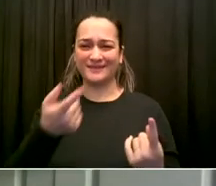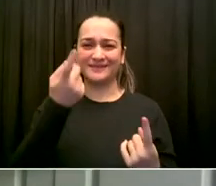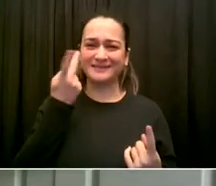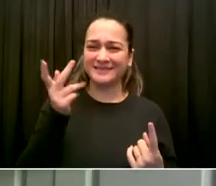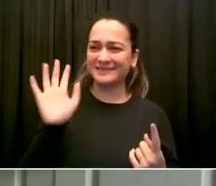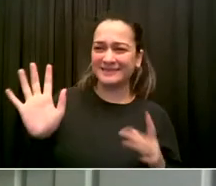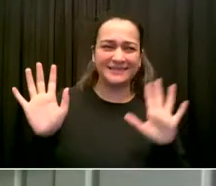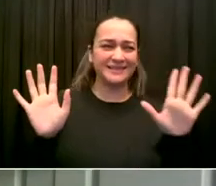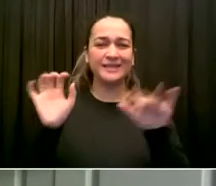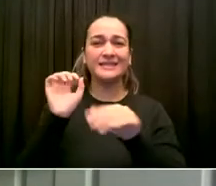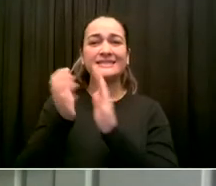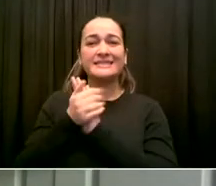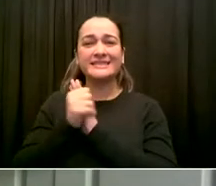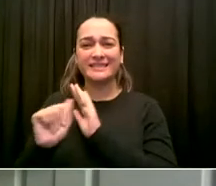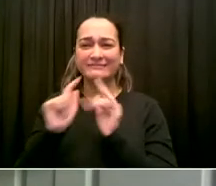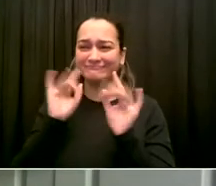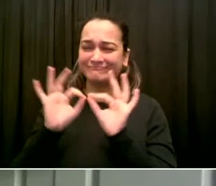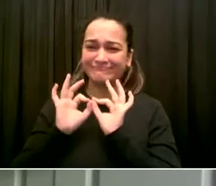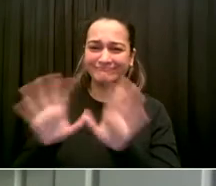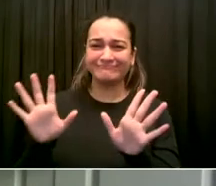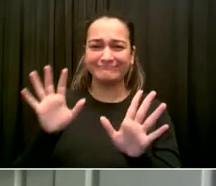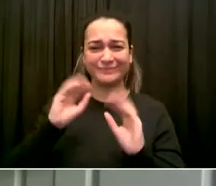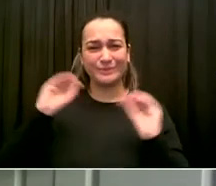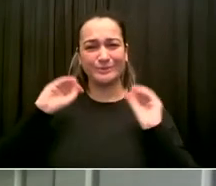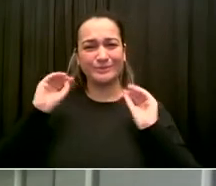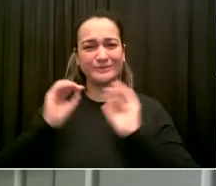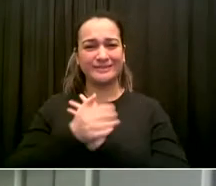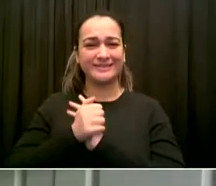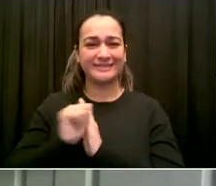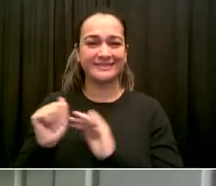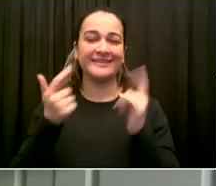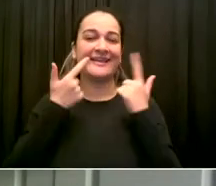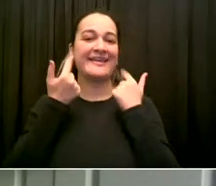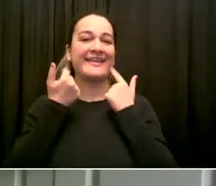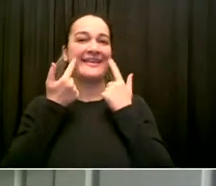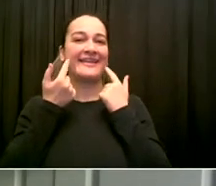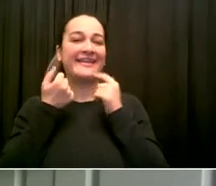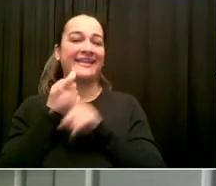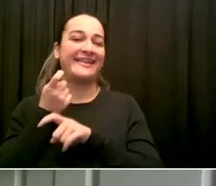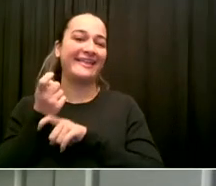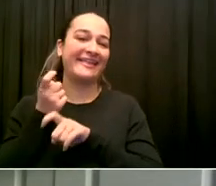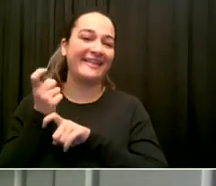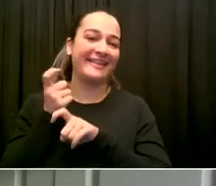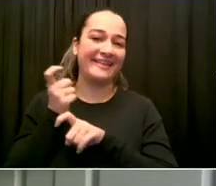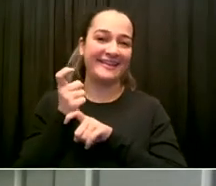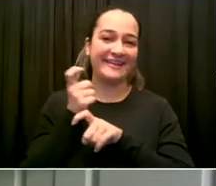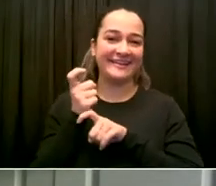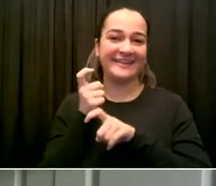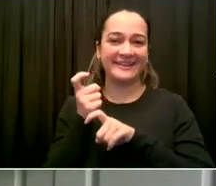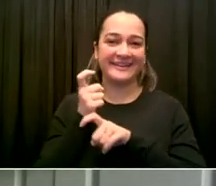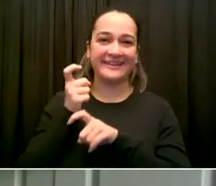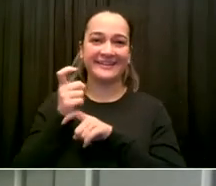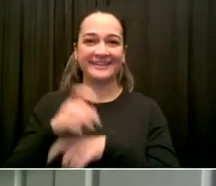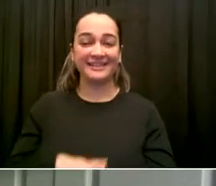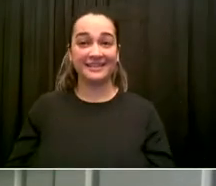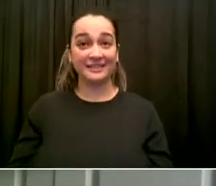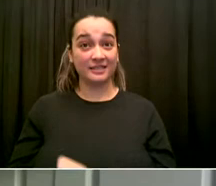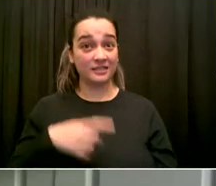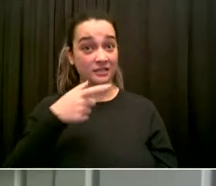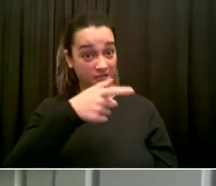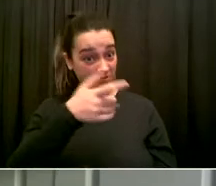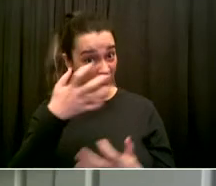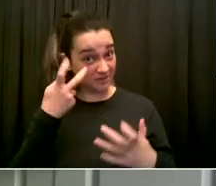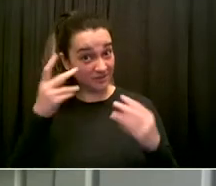that personally. If you want to see pitchers hit, go to YouTube, type in Bartolo